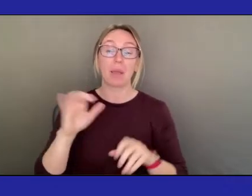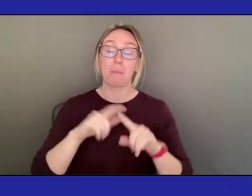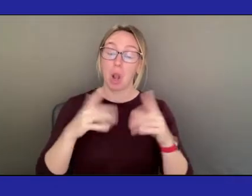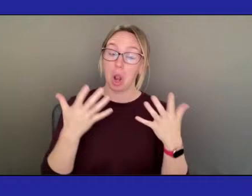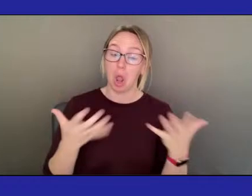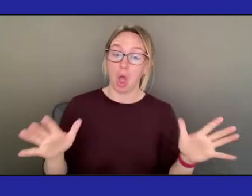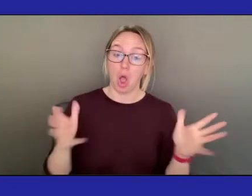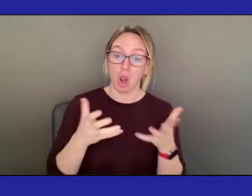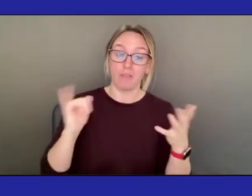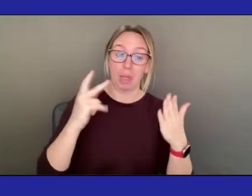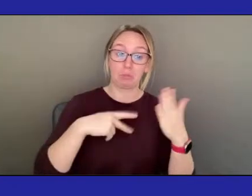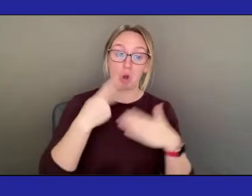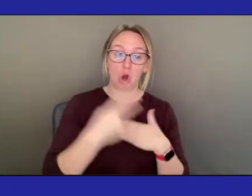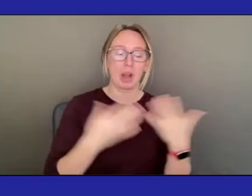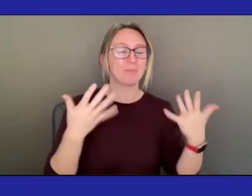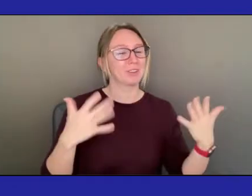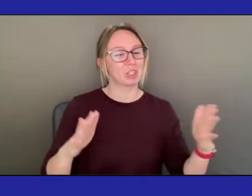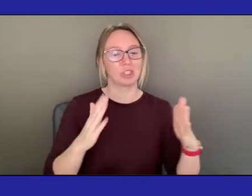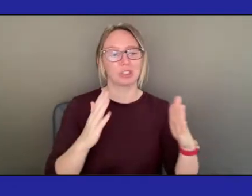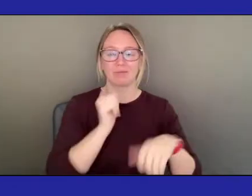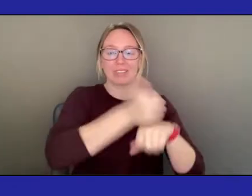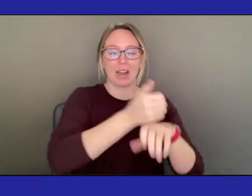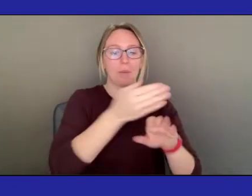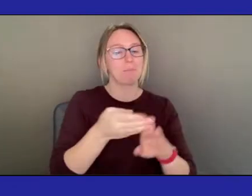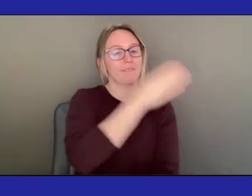built pre-Epic.